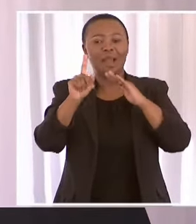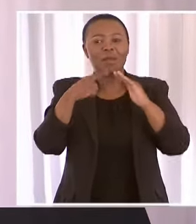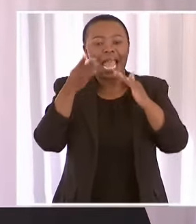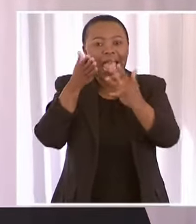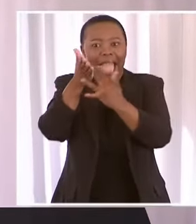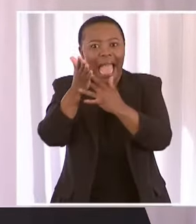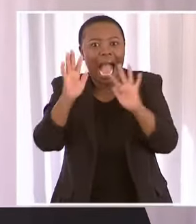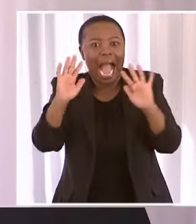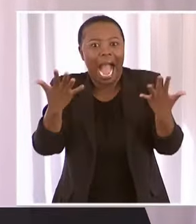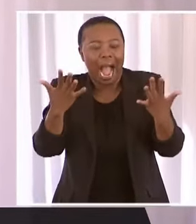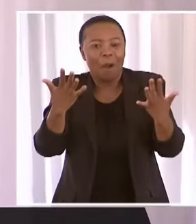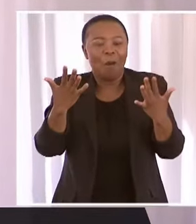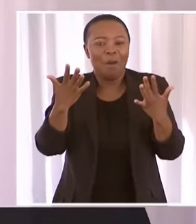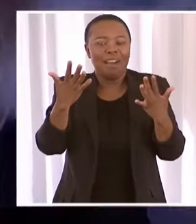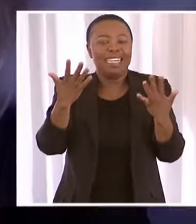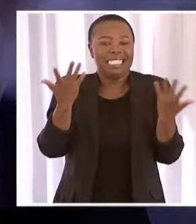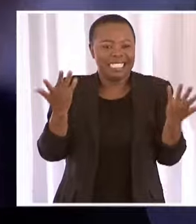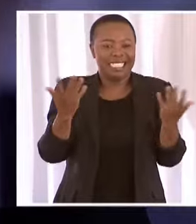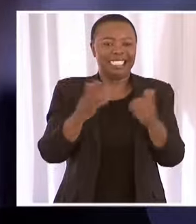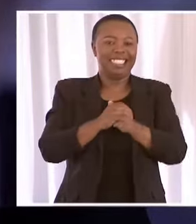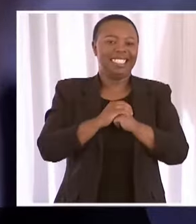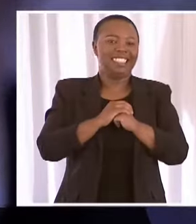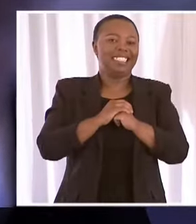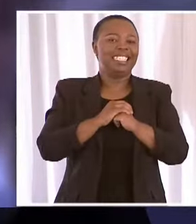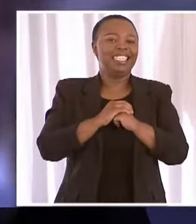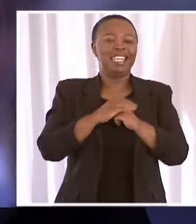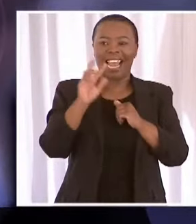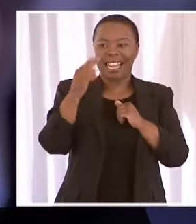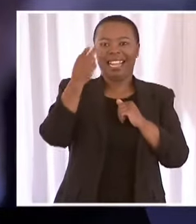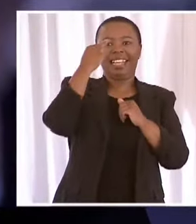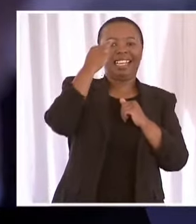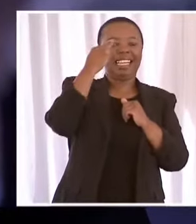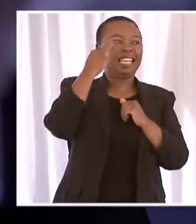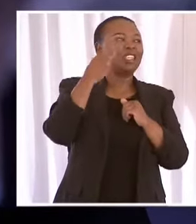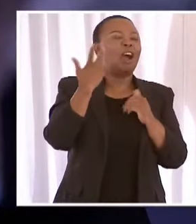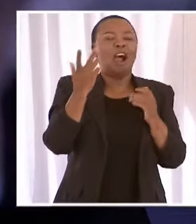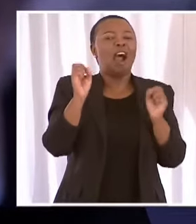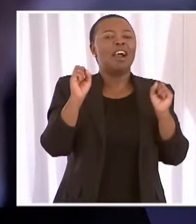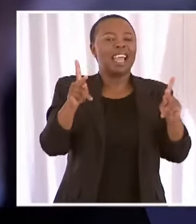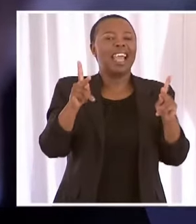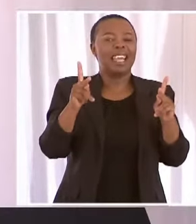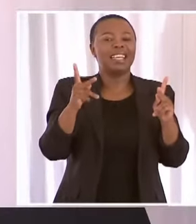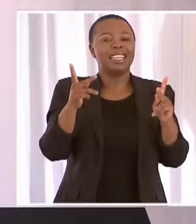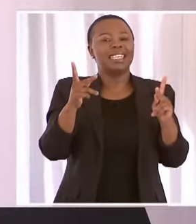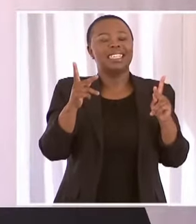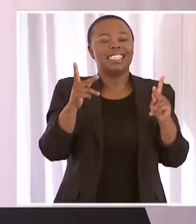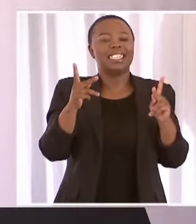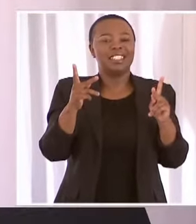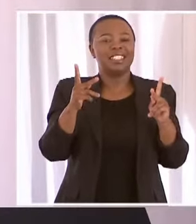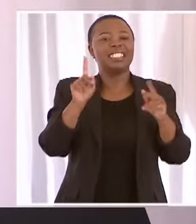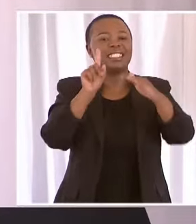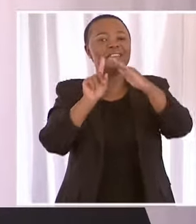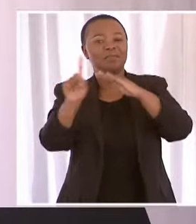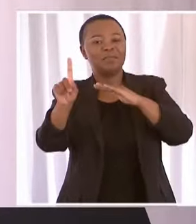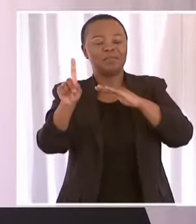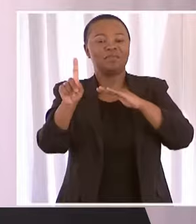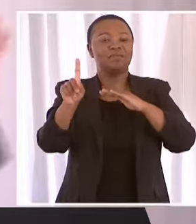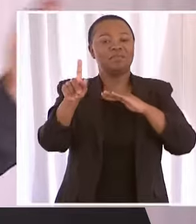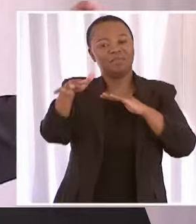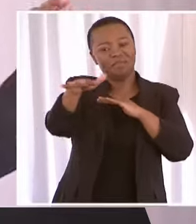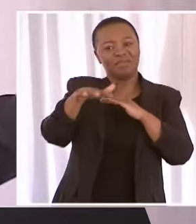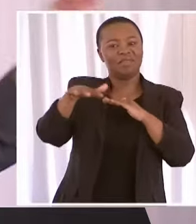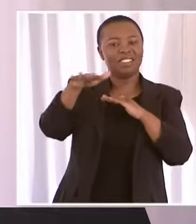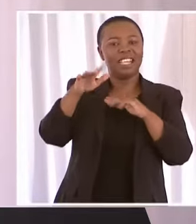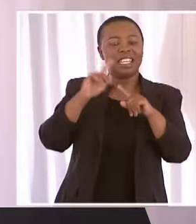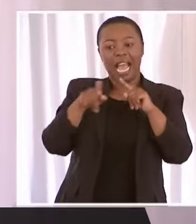in to meet him? He looks me up and down and goes, oh, okay, go around the side. Strange enough, there is a bell. Genuinely,